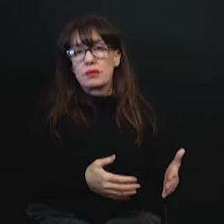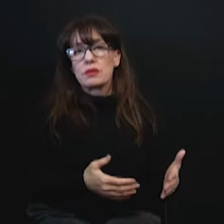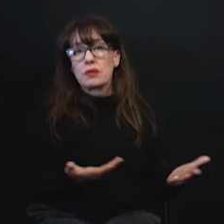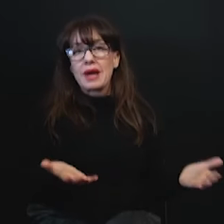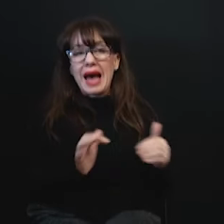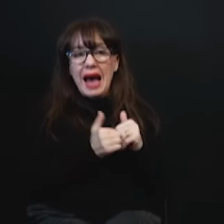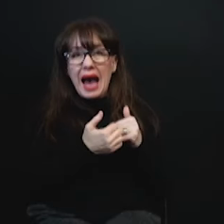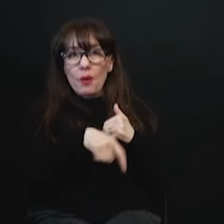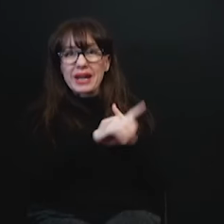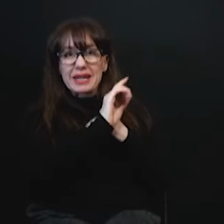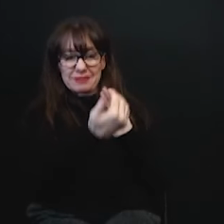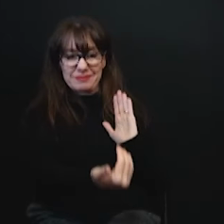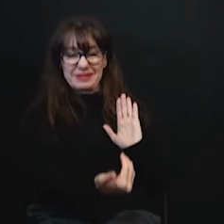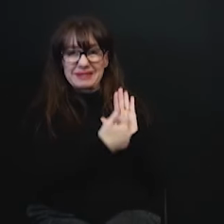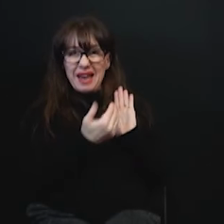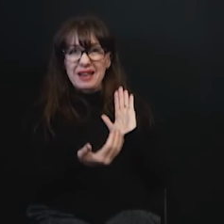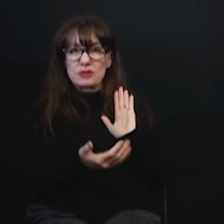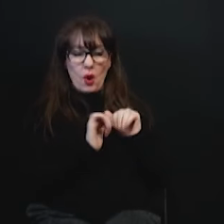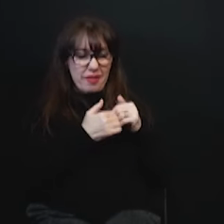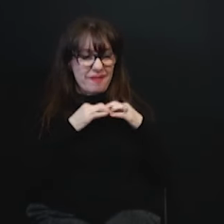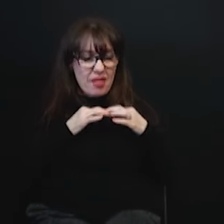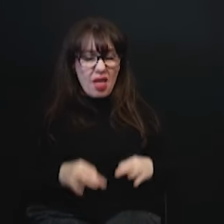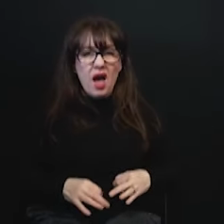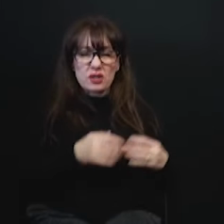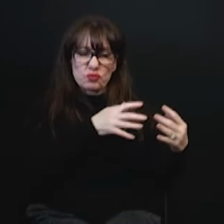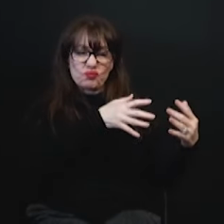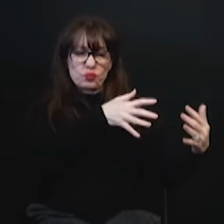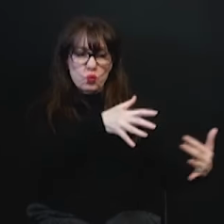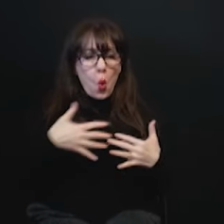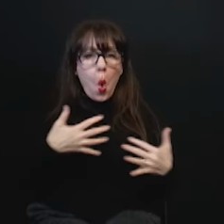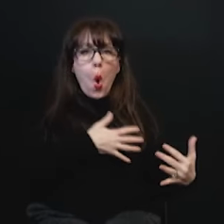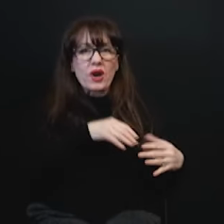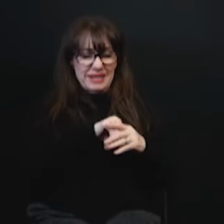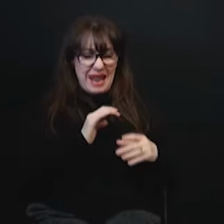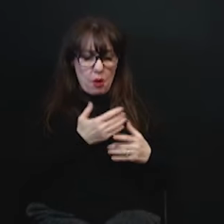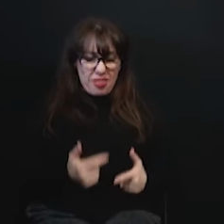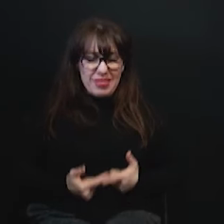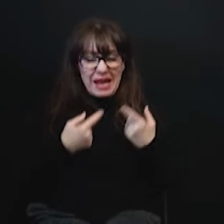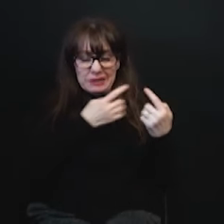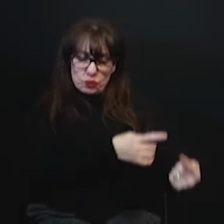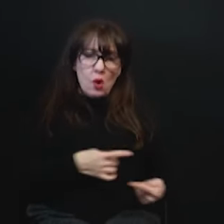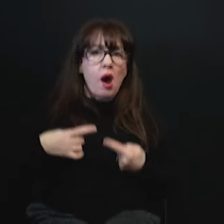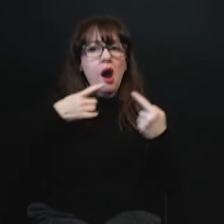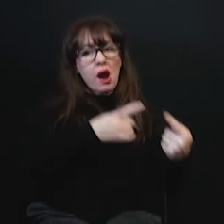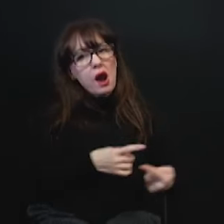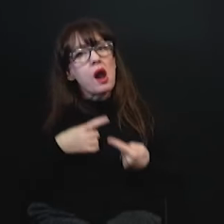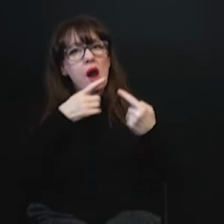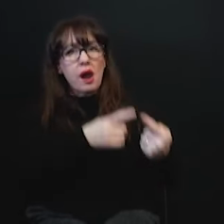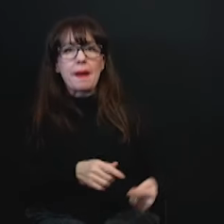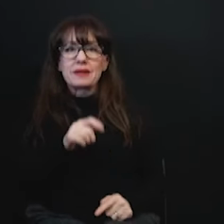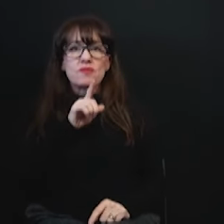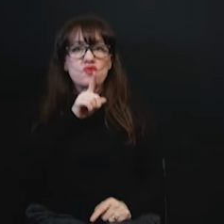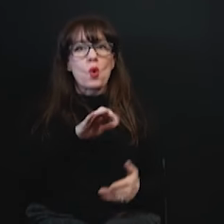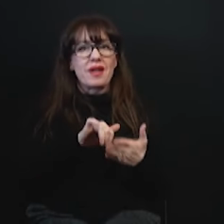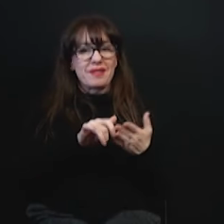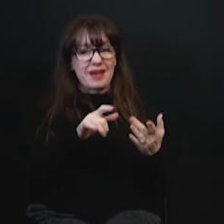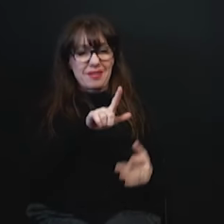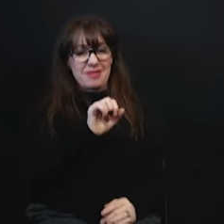And how he comes against us, or how the flesh wars against us in our lives, and we are especially mindful of that usually during the season of